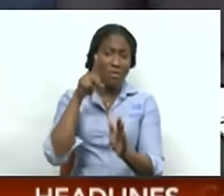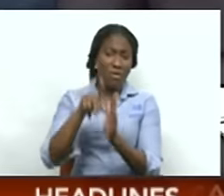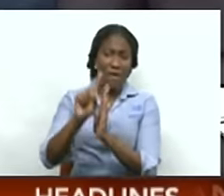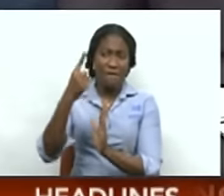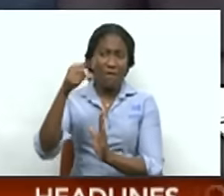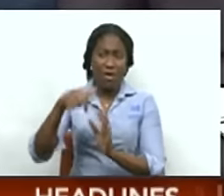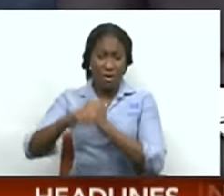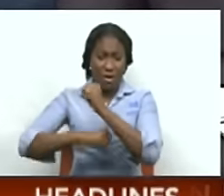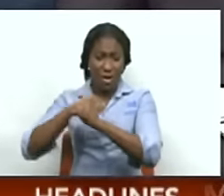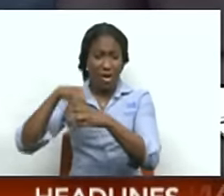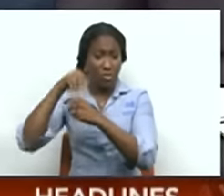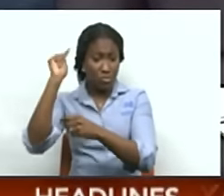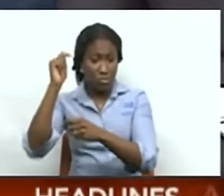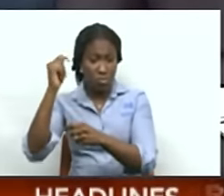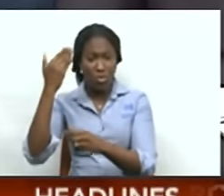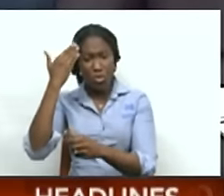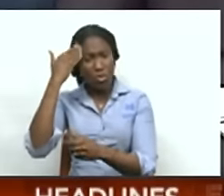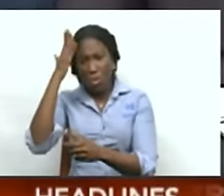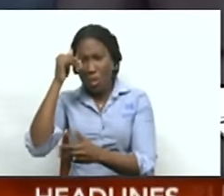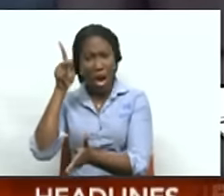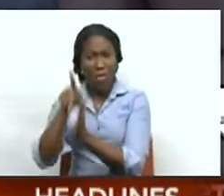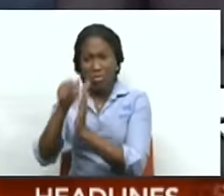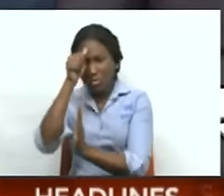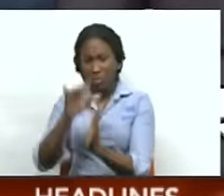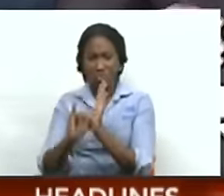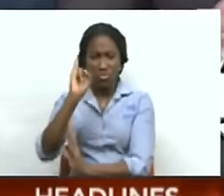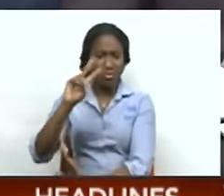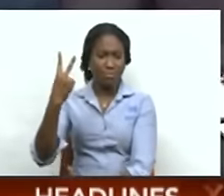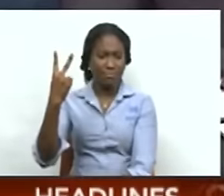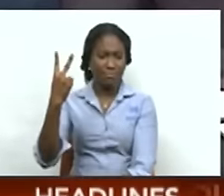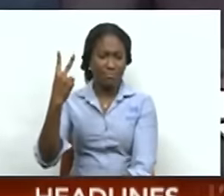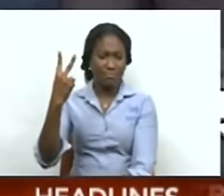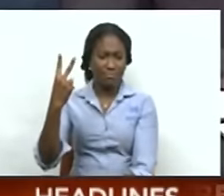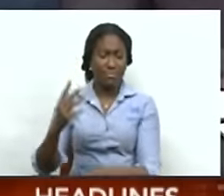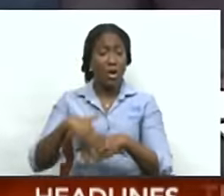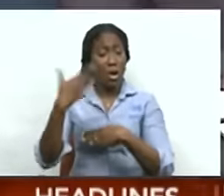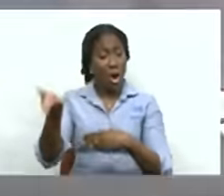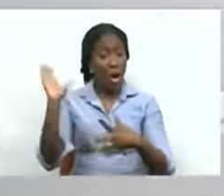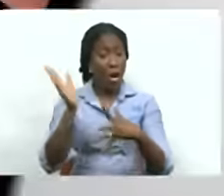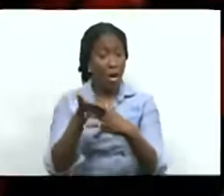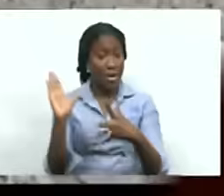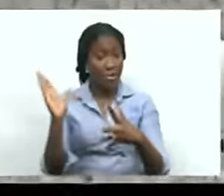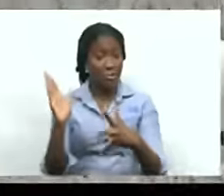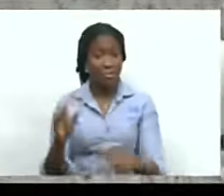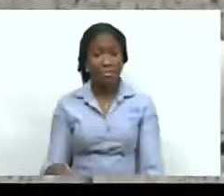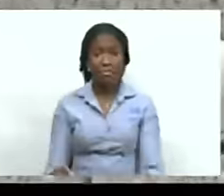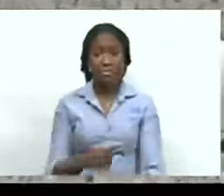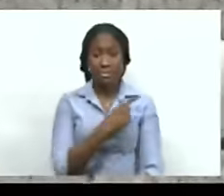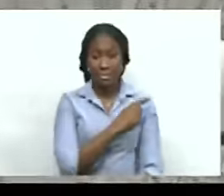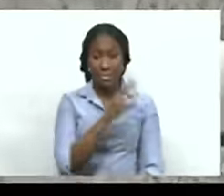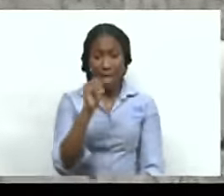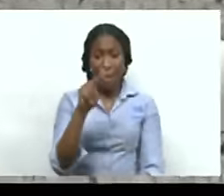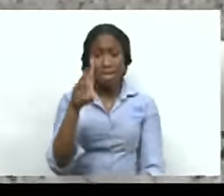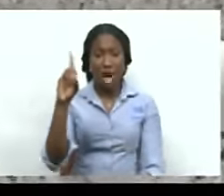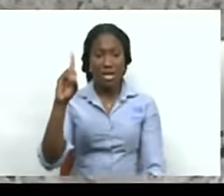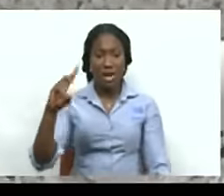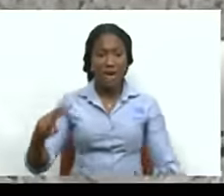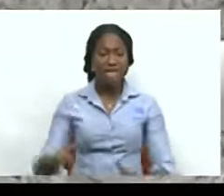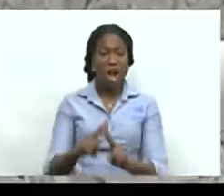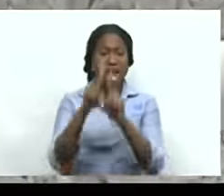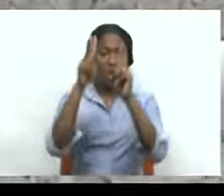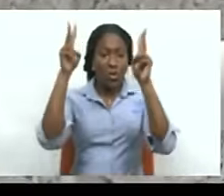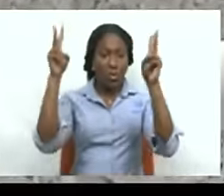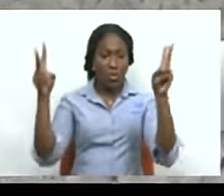dead on January 2nd. Well, still to come in the news, Mayaro mud volcano erupts, forcing the relocation of